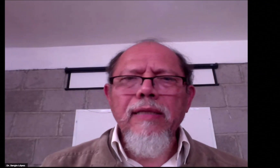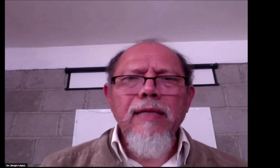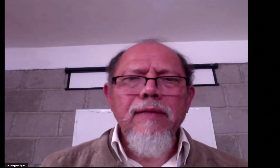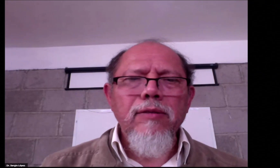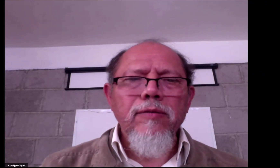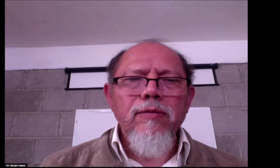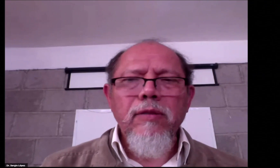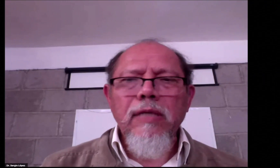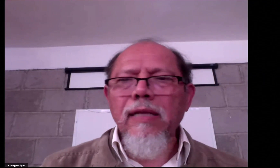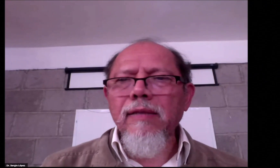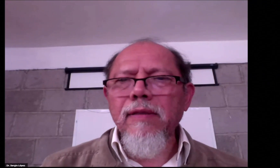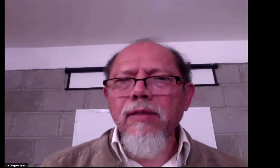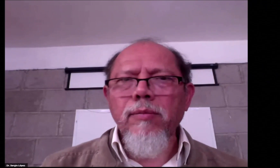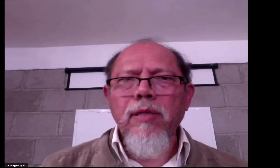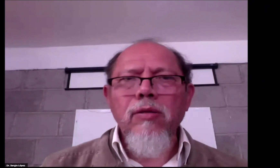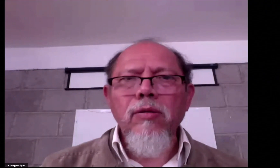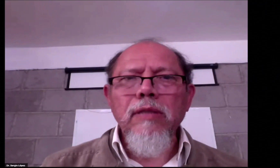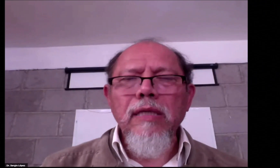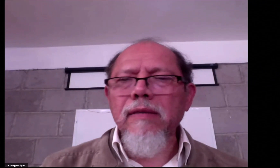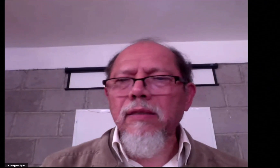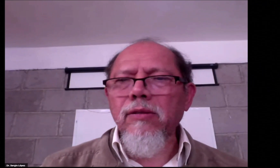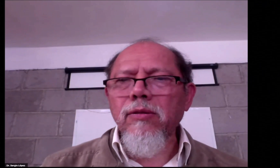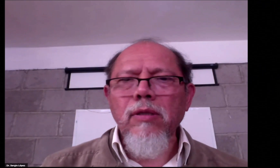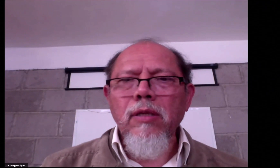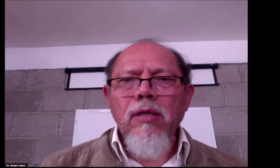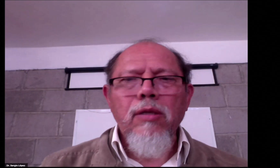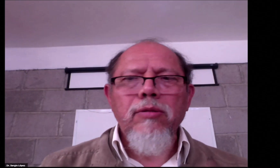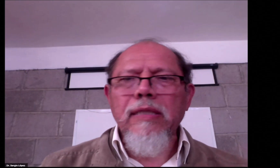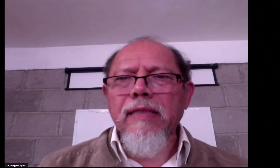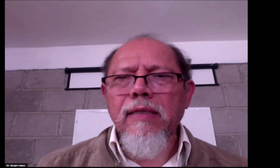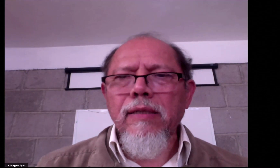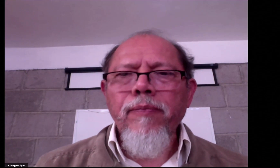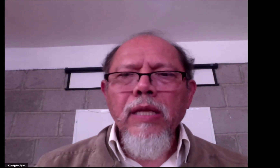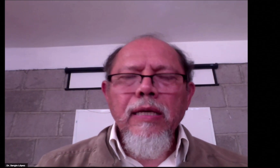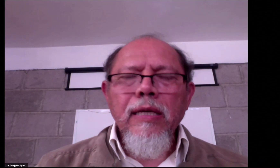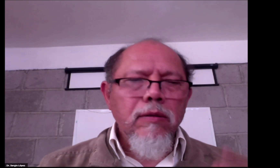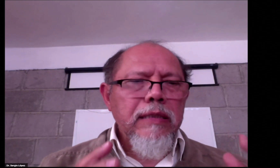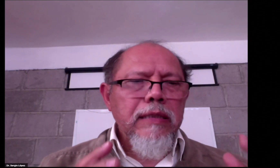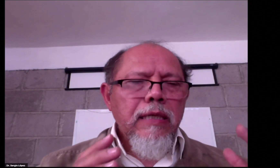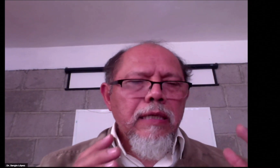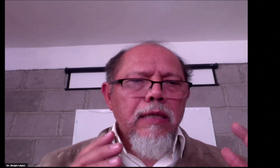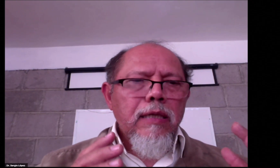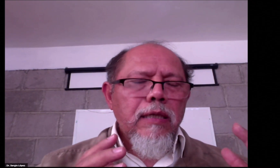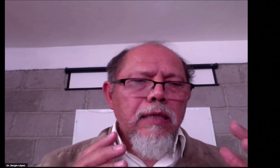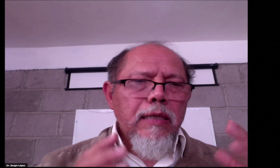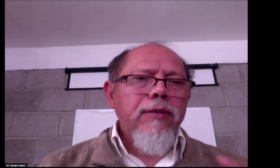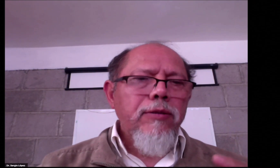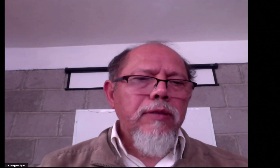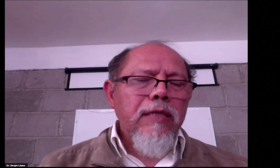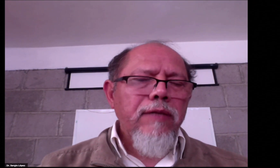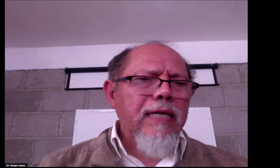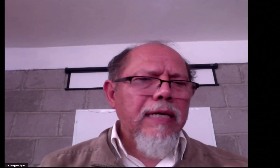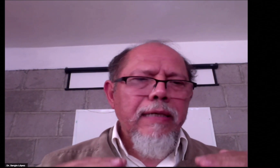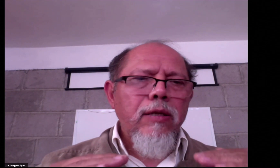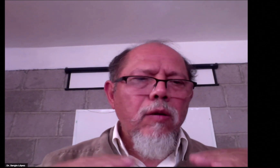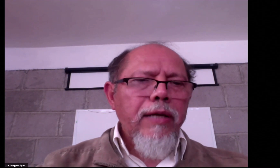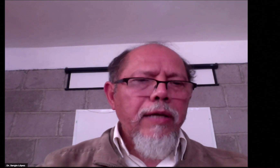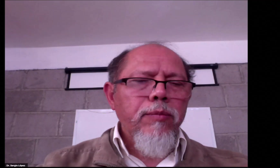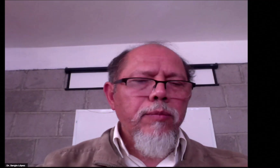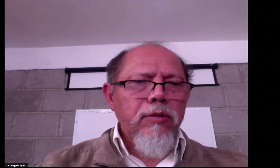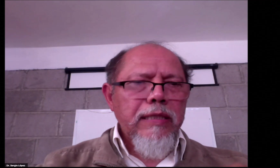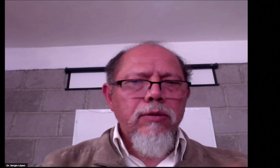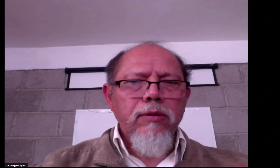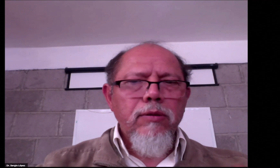have a disability and they became violent, moody, or whatever you want. So